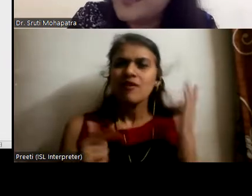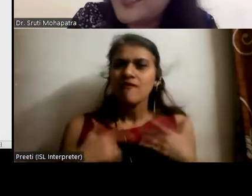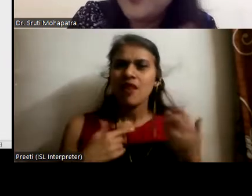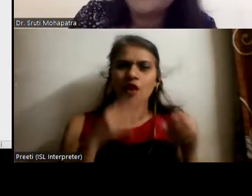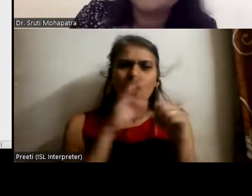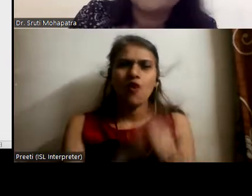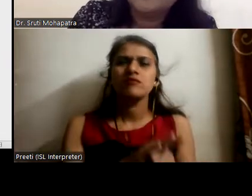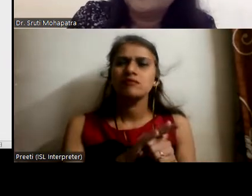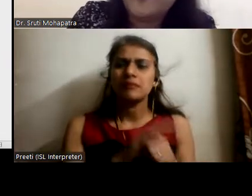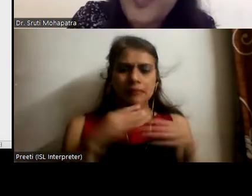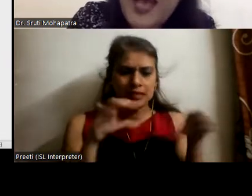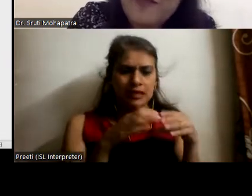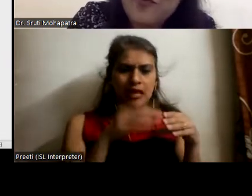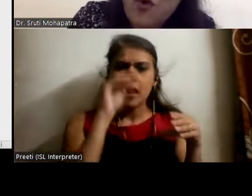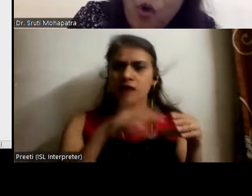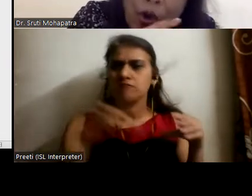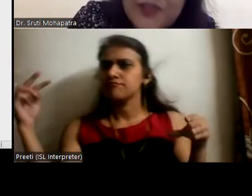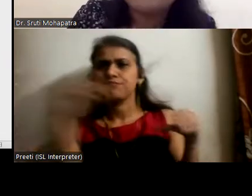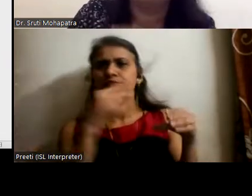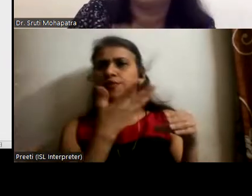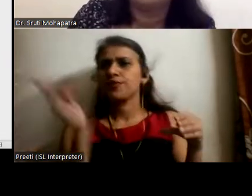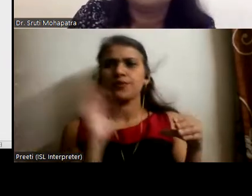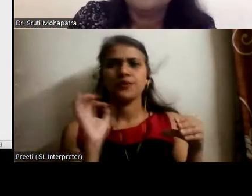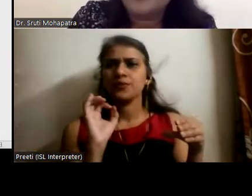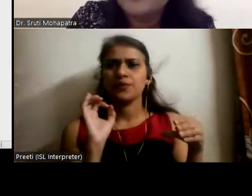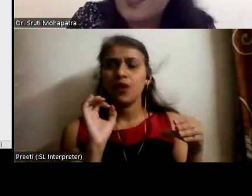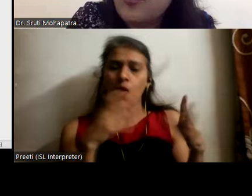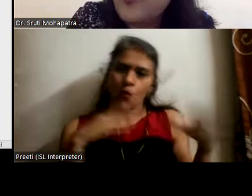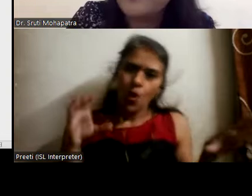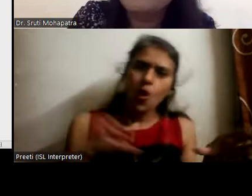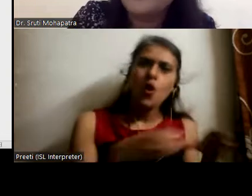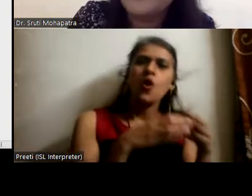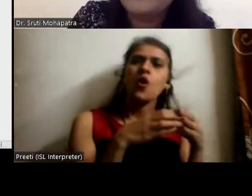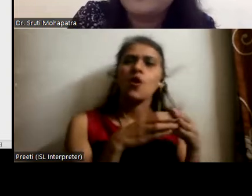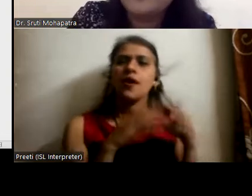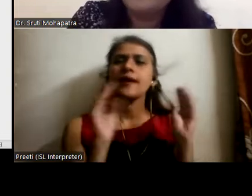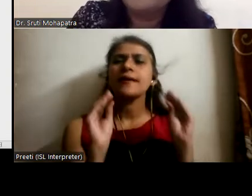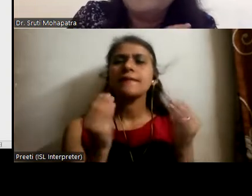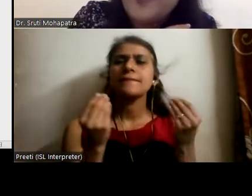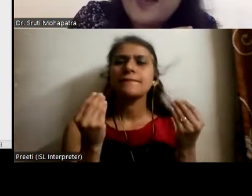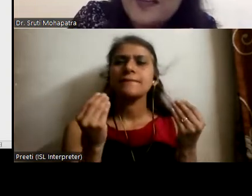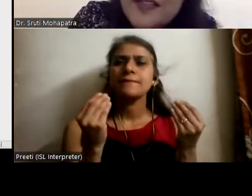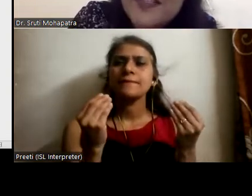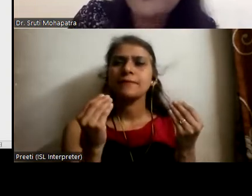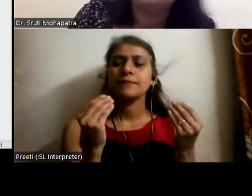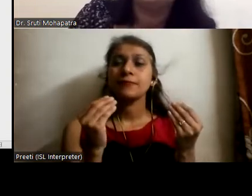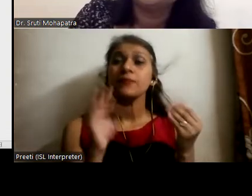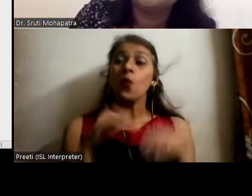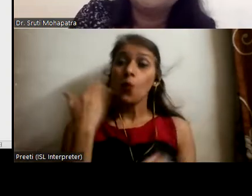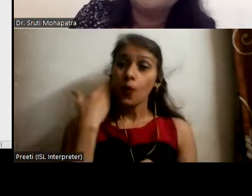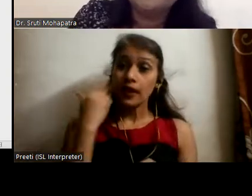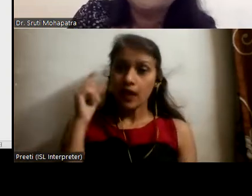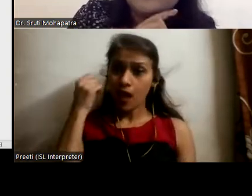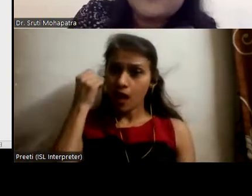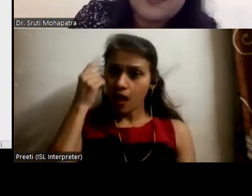are marginalized. So we have to all come together. And how do we come together? When we understand each